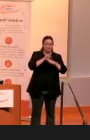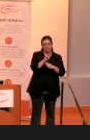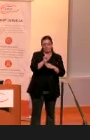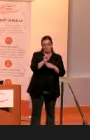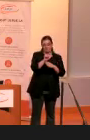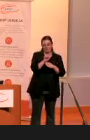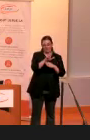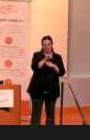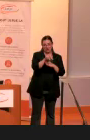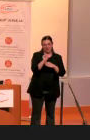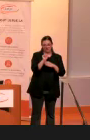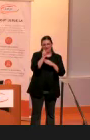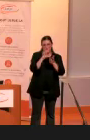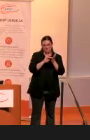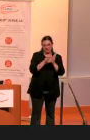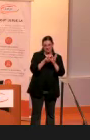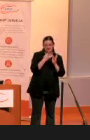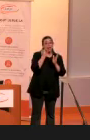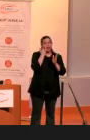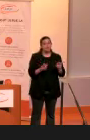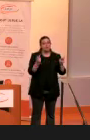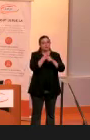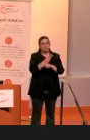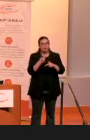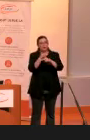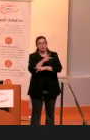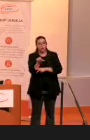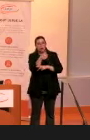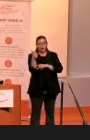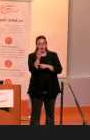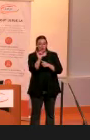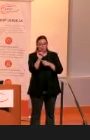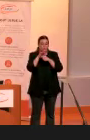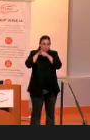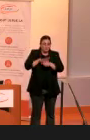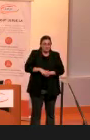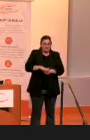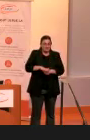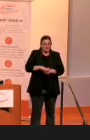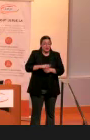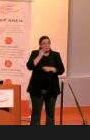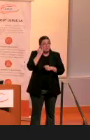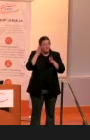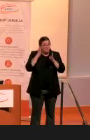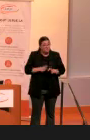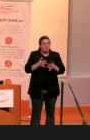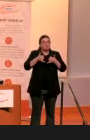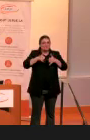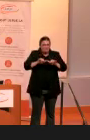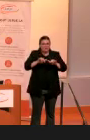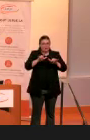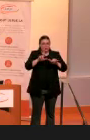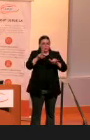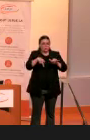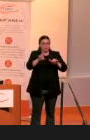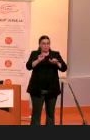suppressives such as methotrexate, mycophenolate, or azathioprine. But if the person still had active activity, then we would